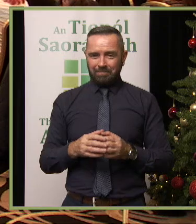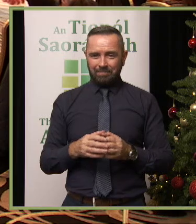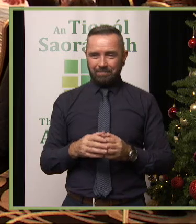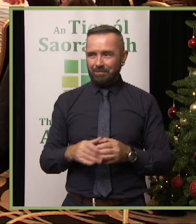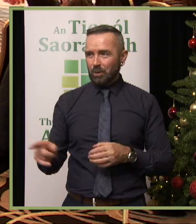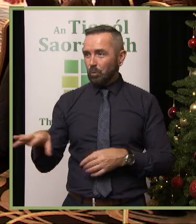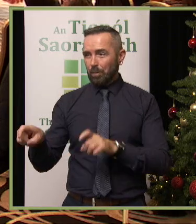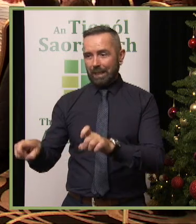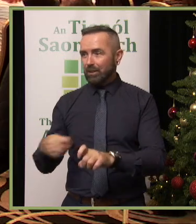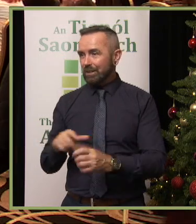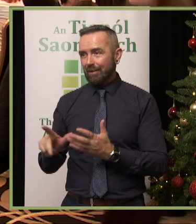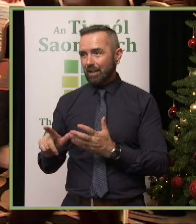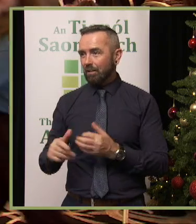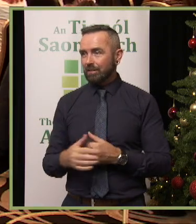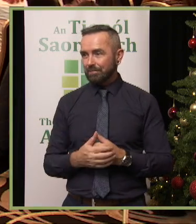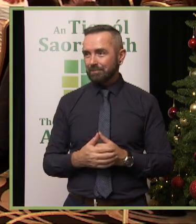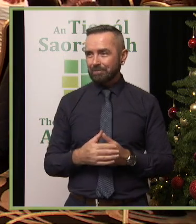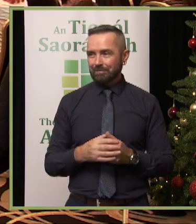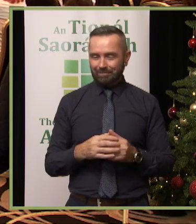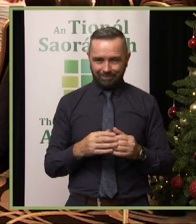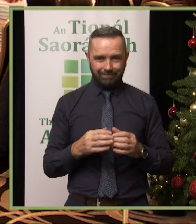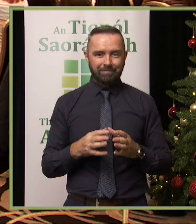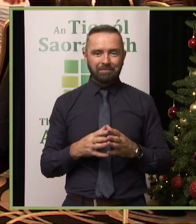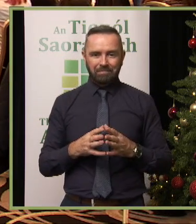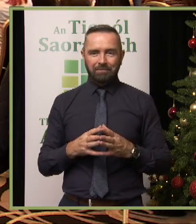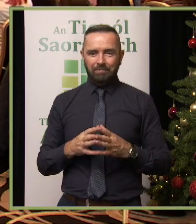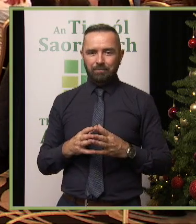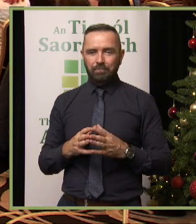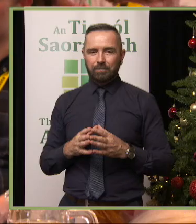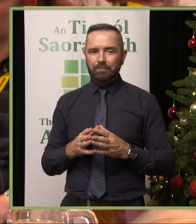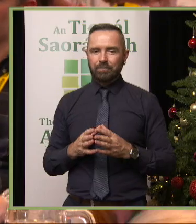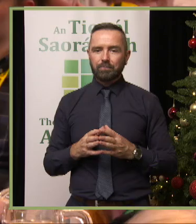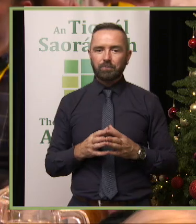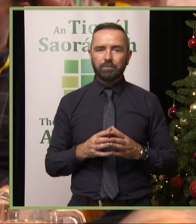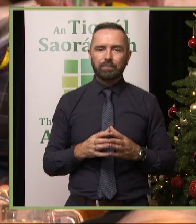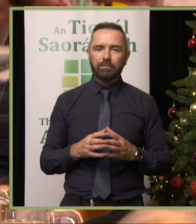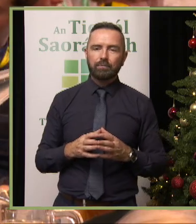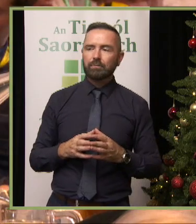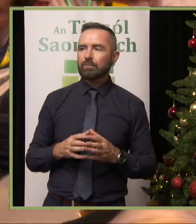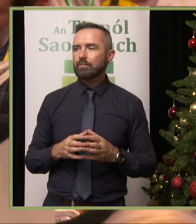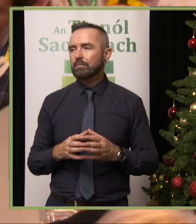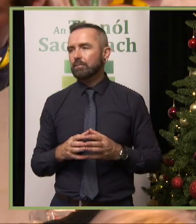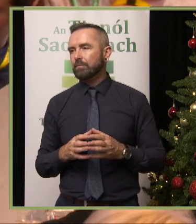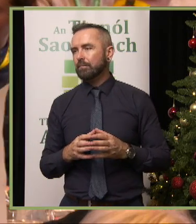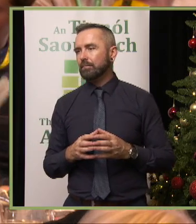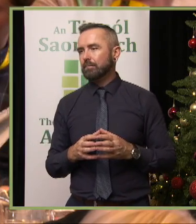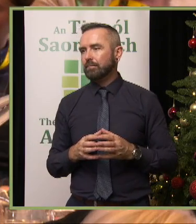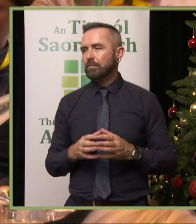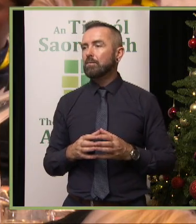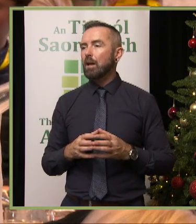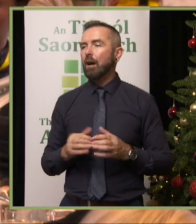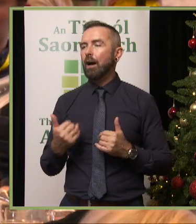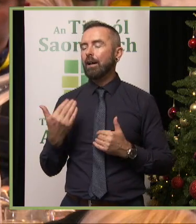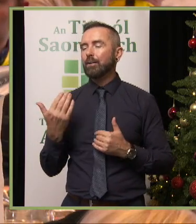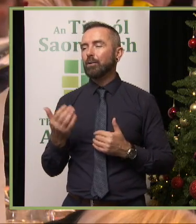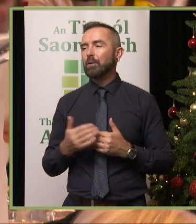Oh, great. 7 minutes. S6, where it talks about the number of biodiversity officers in each local authority area. I think you should read that each local authority must have